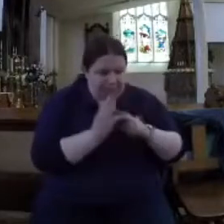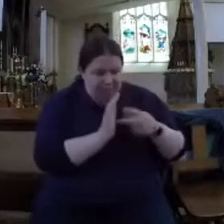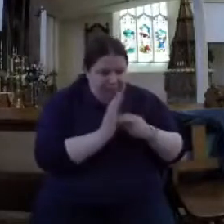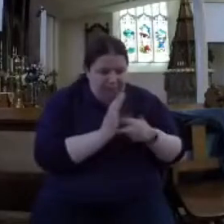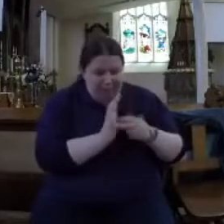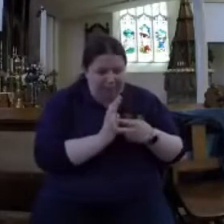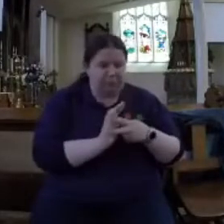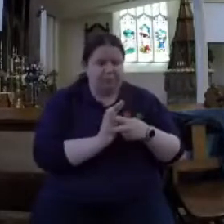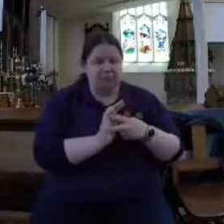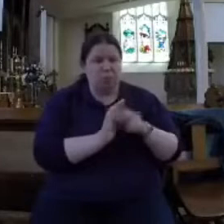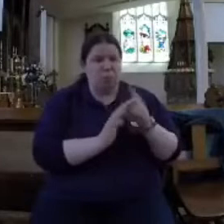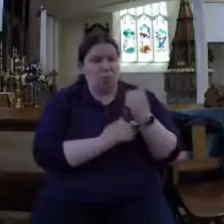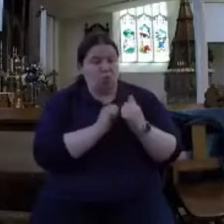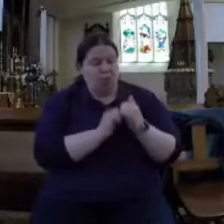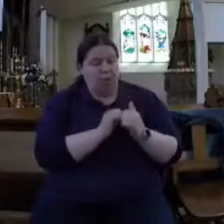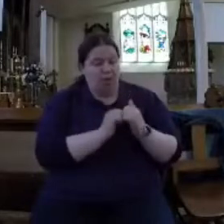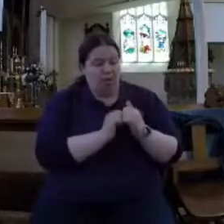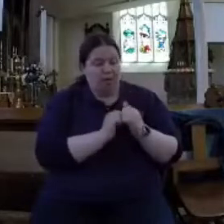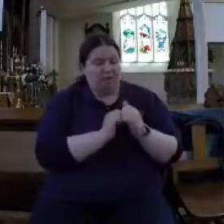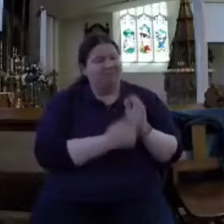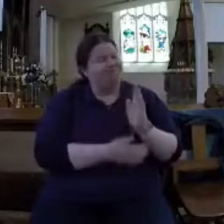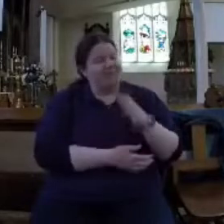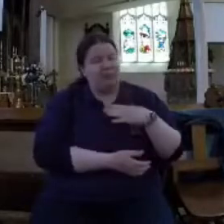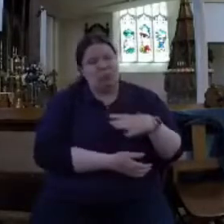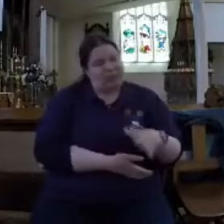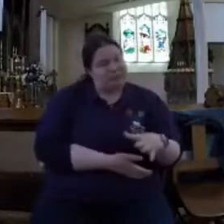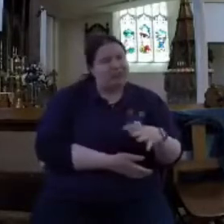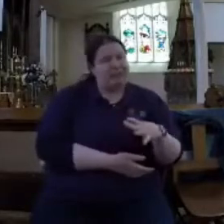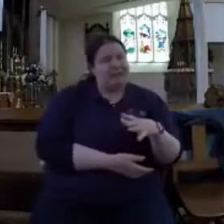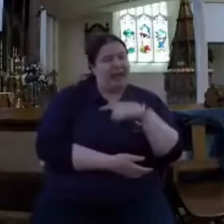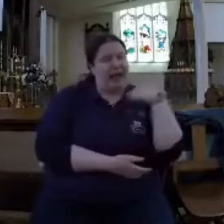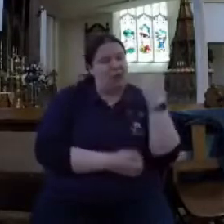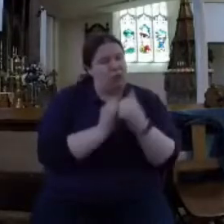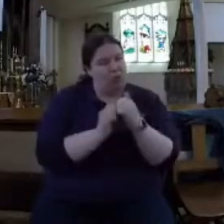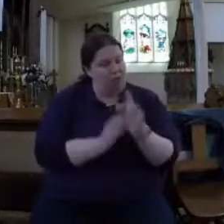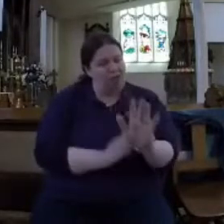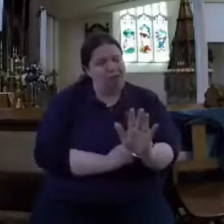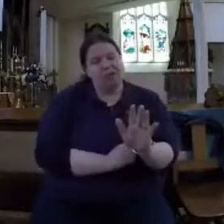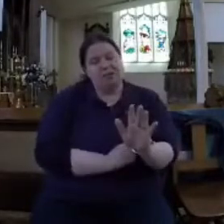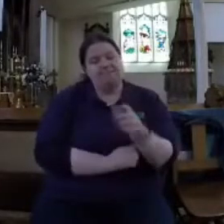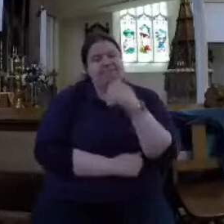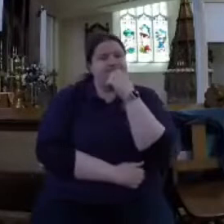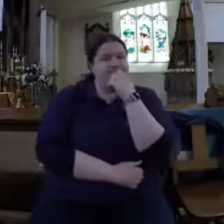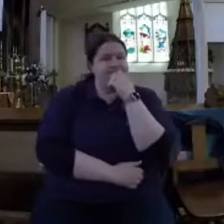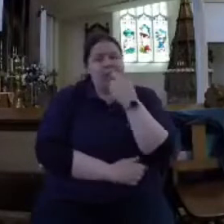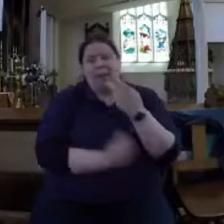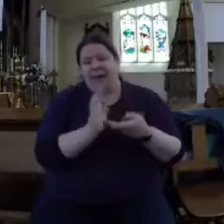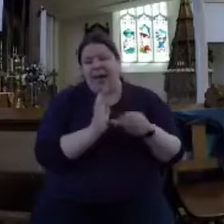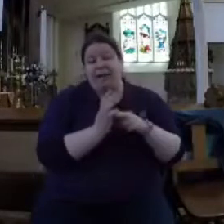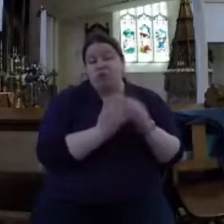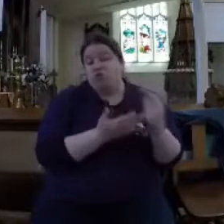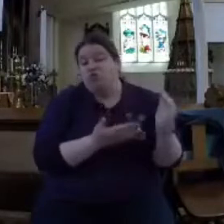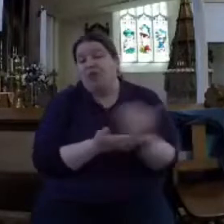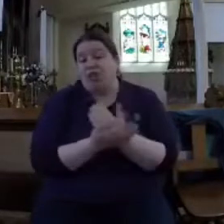Reuben, he didn't want to kill Joseph, so he planned his own rescue